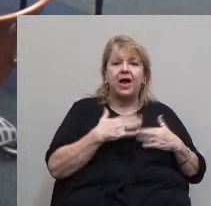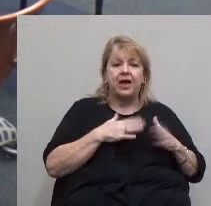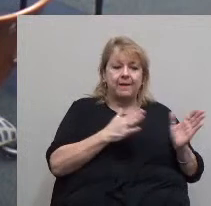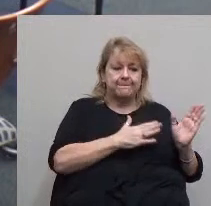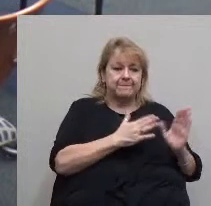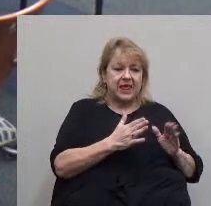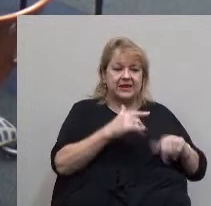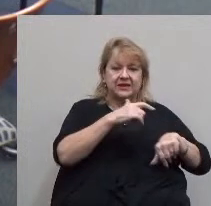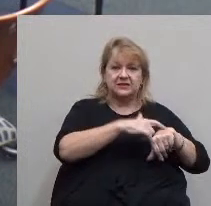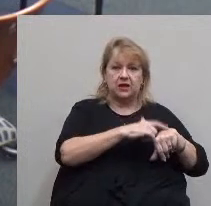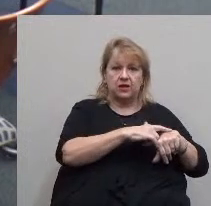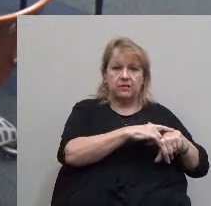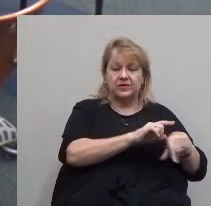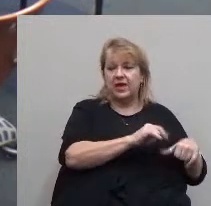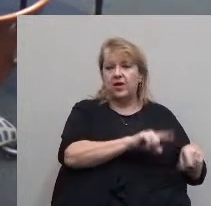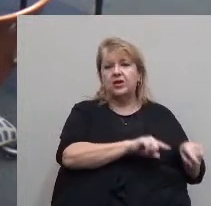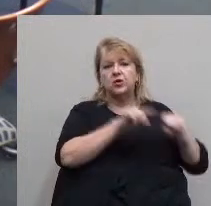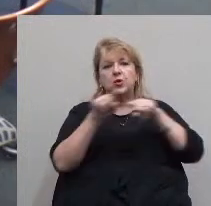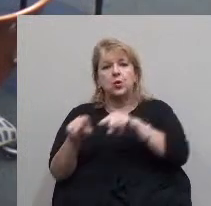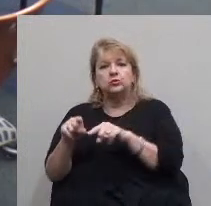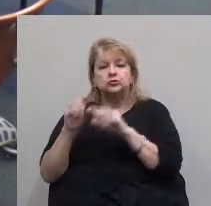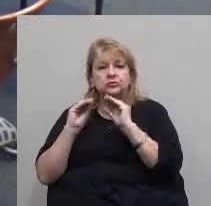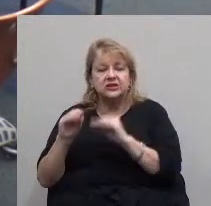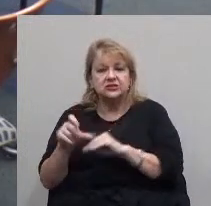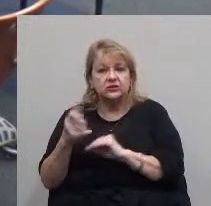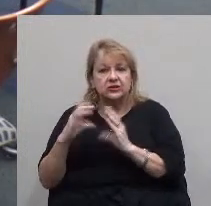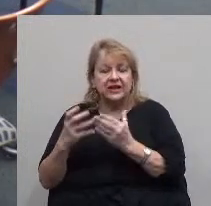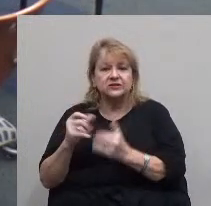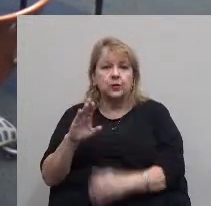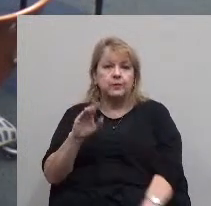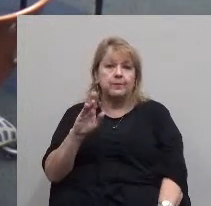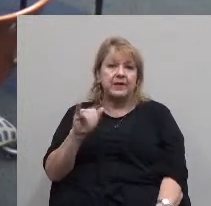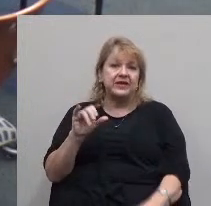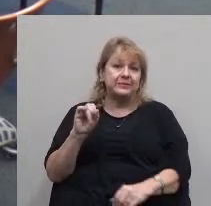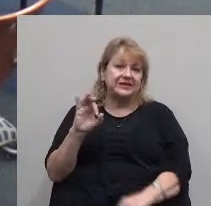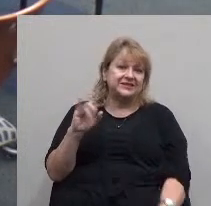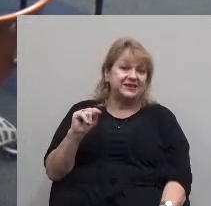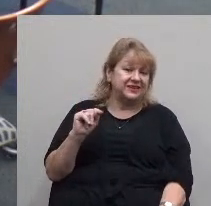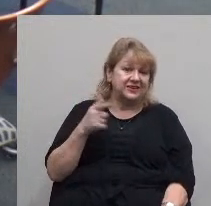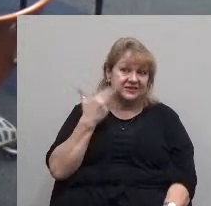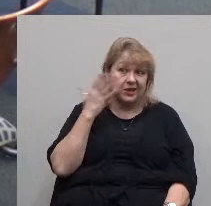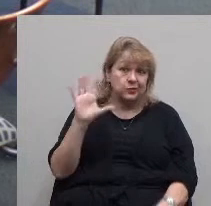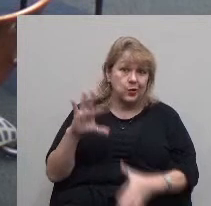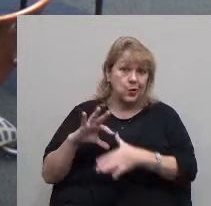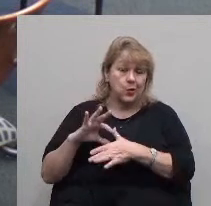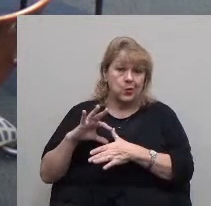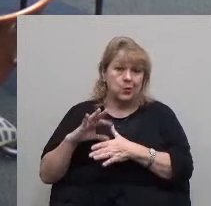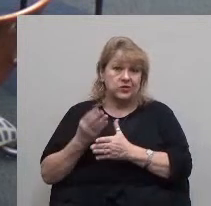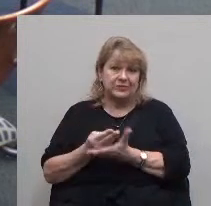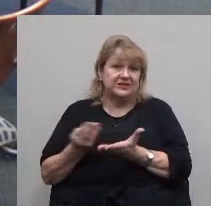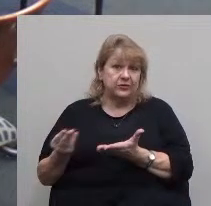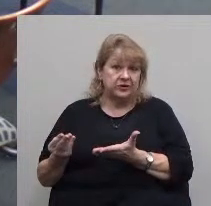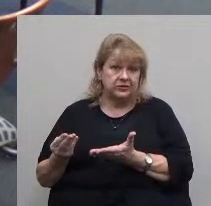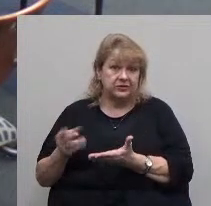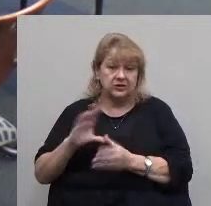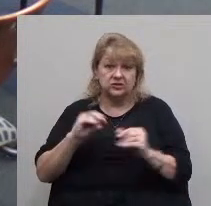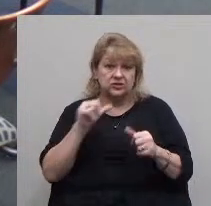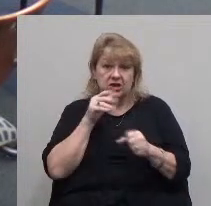to teach that class or babysit in that class because I'm really thinking about the material in that class because you don't have enough subs,